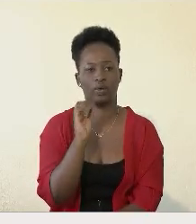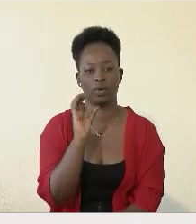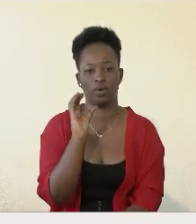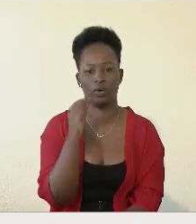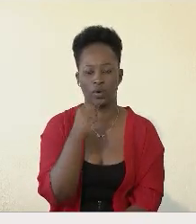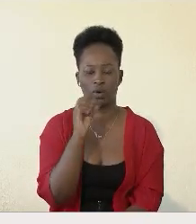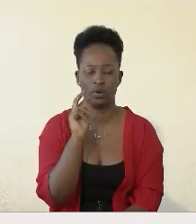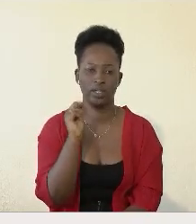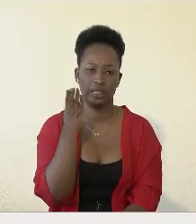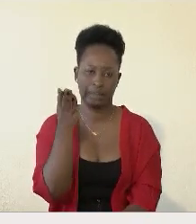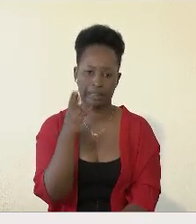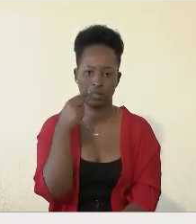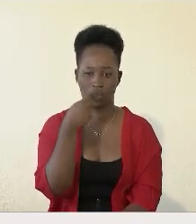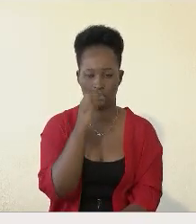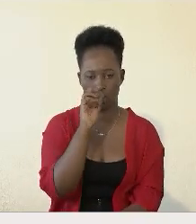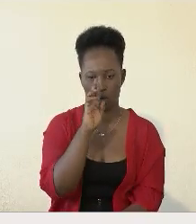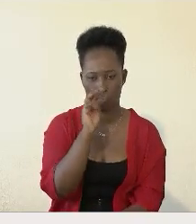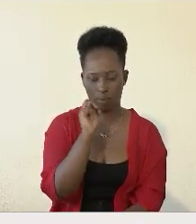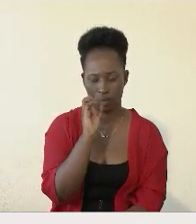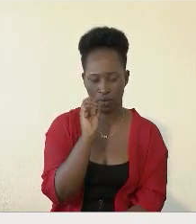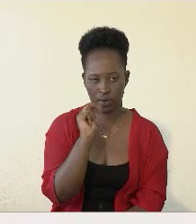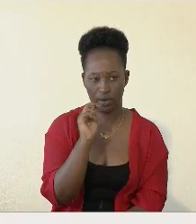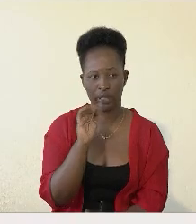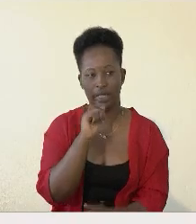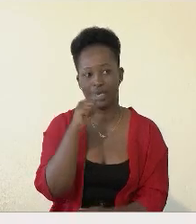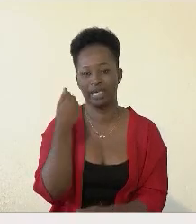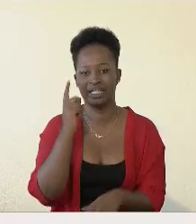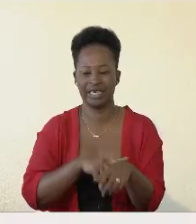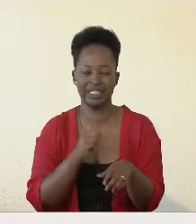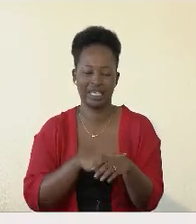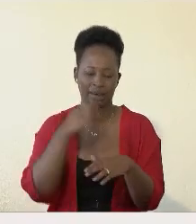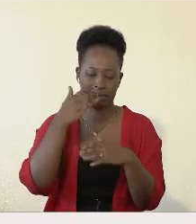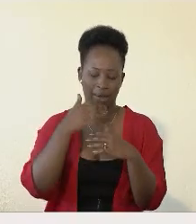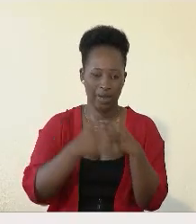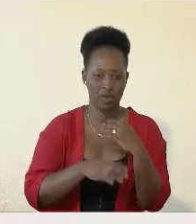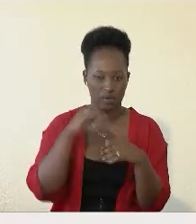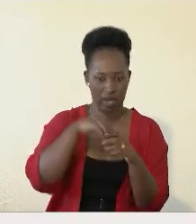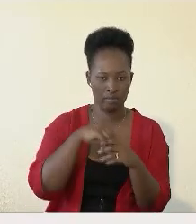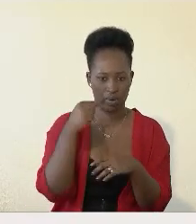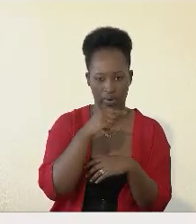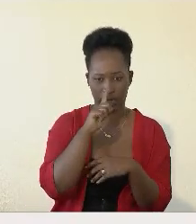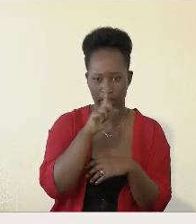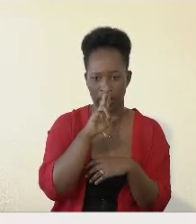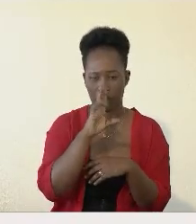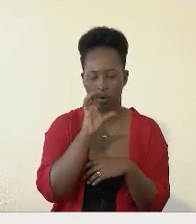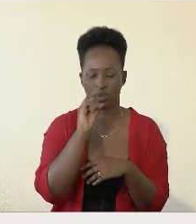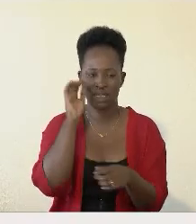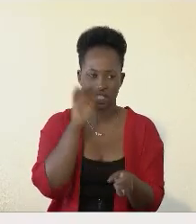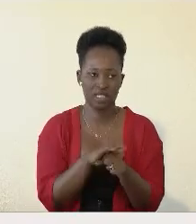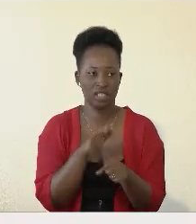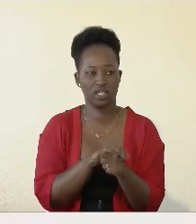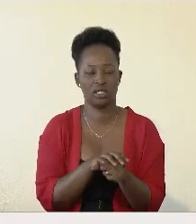metabolized excess glucose to carbon dioxide. The other excess glucose that are found in tissues and muscles has to